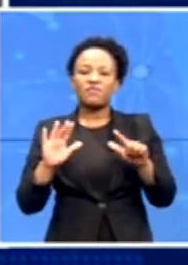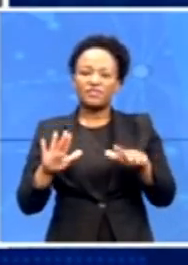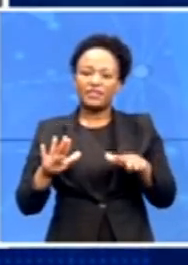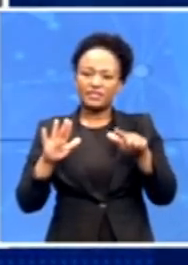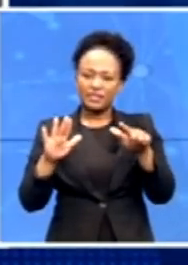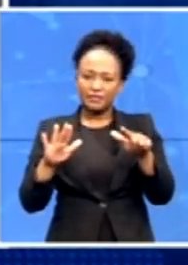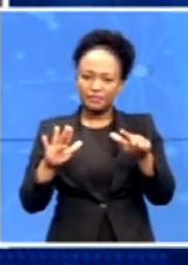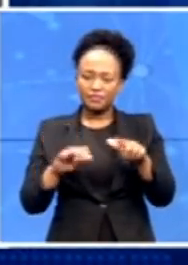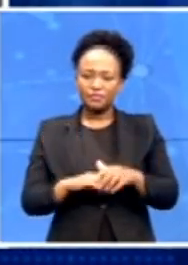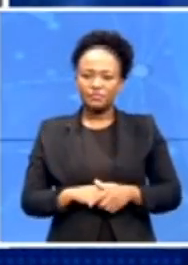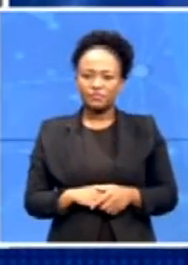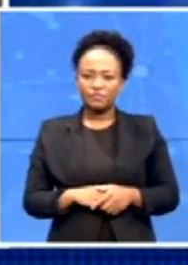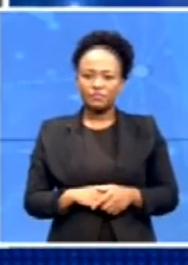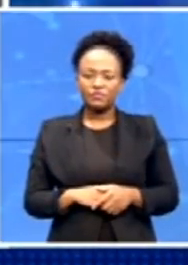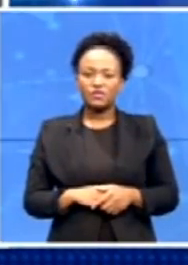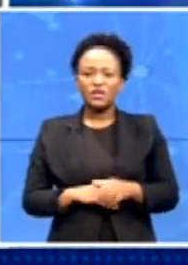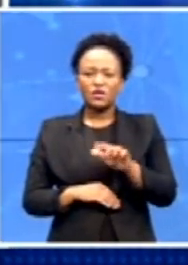28, 28.1,